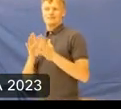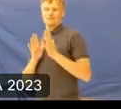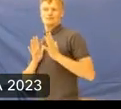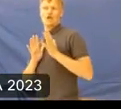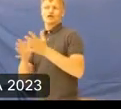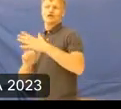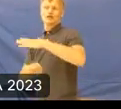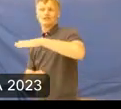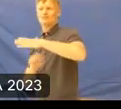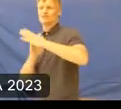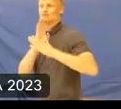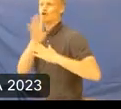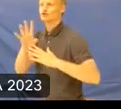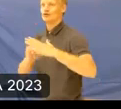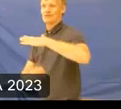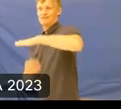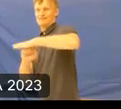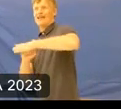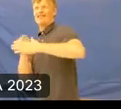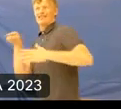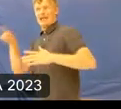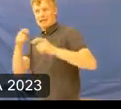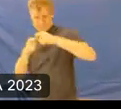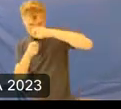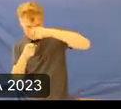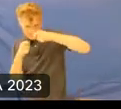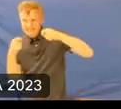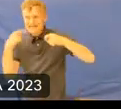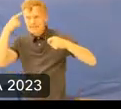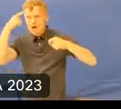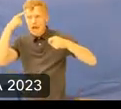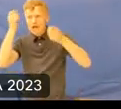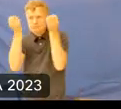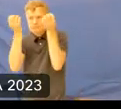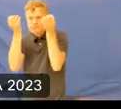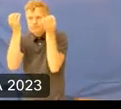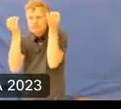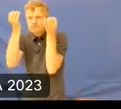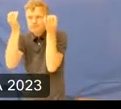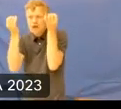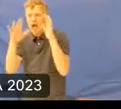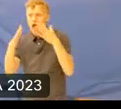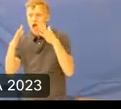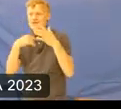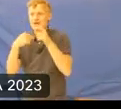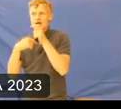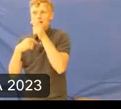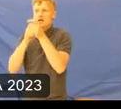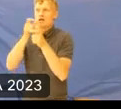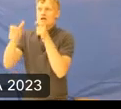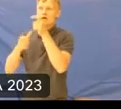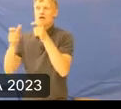what's happening millisecond by millisecond in the brain, as it were, and the way the signal has to sort of go